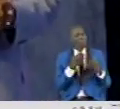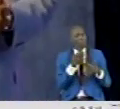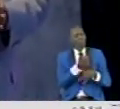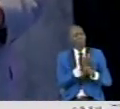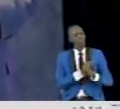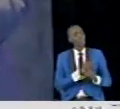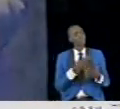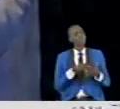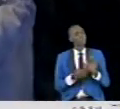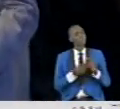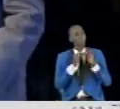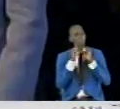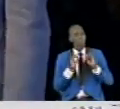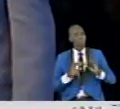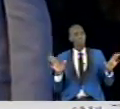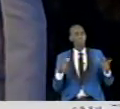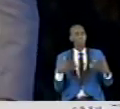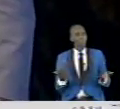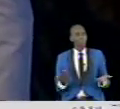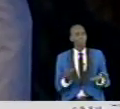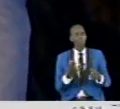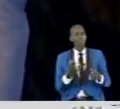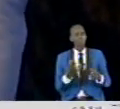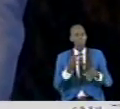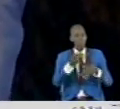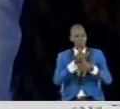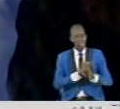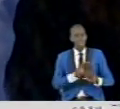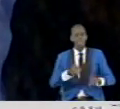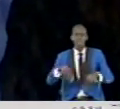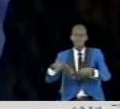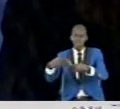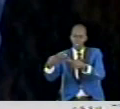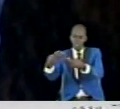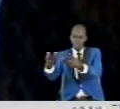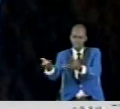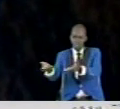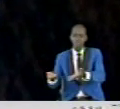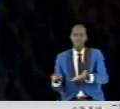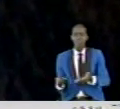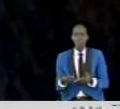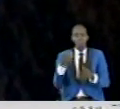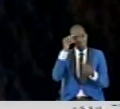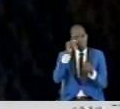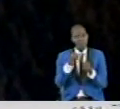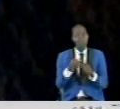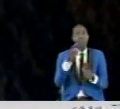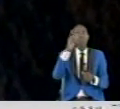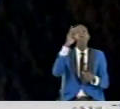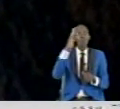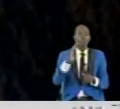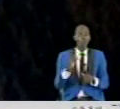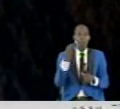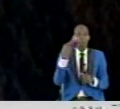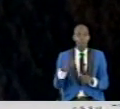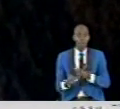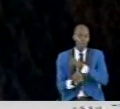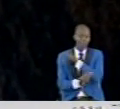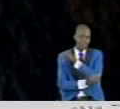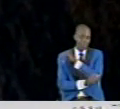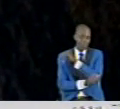the bath right and then instead of seeing God of Abraham God of Isaac and God of Esau no